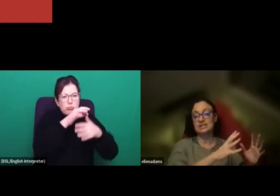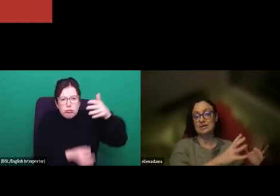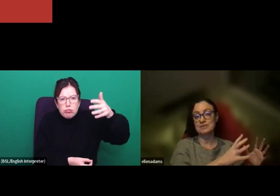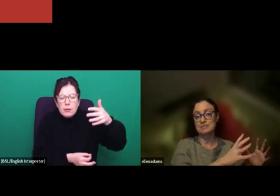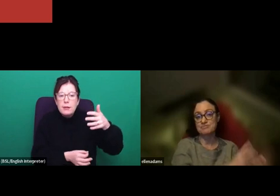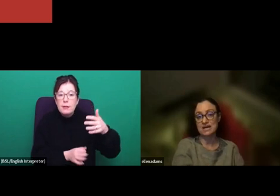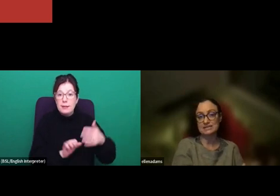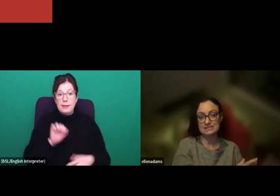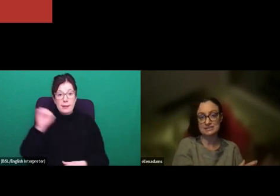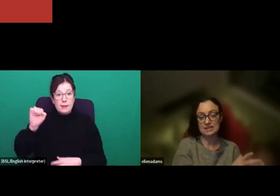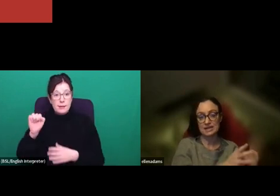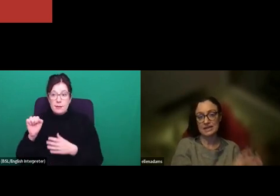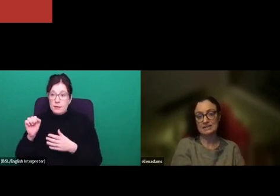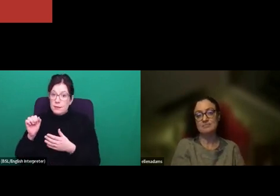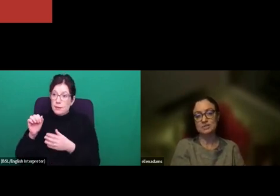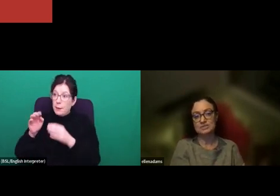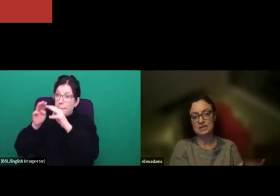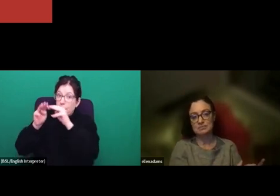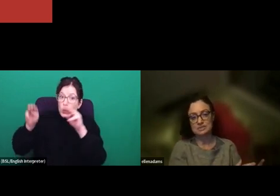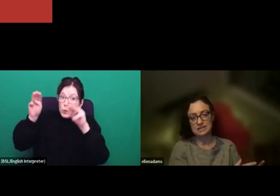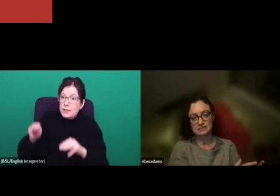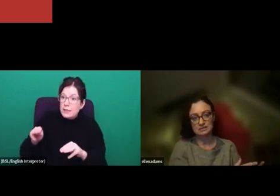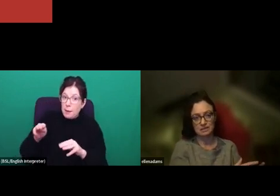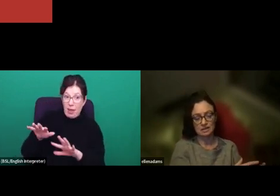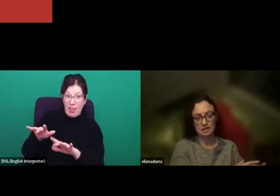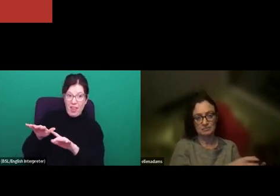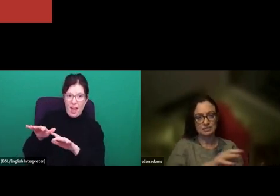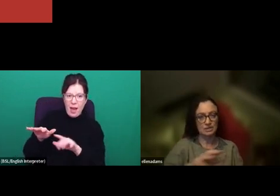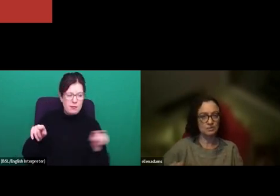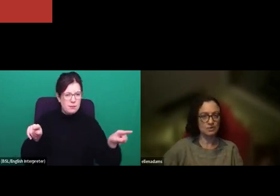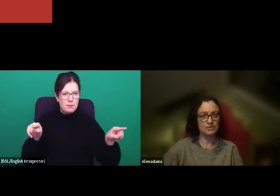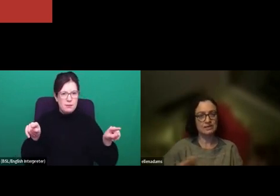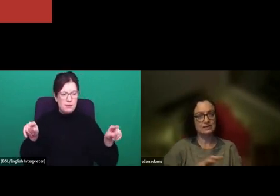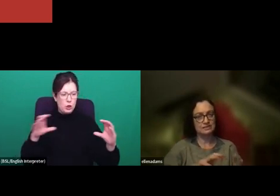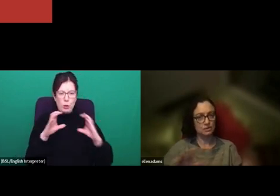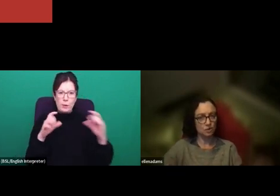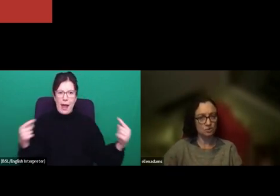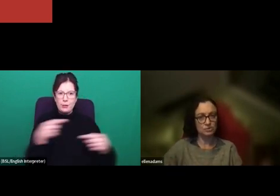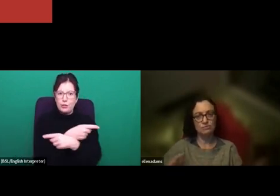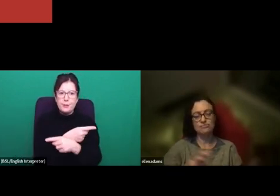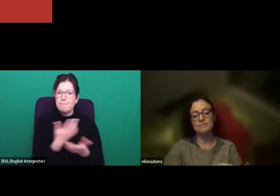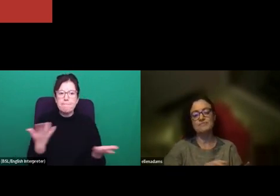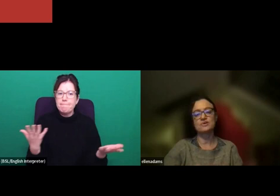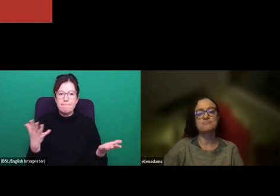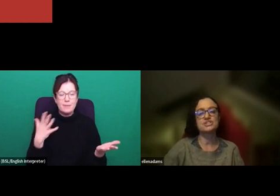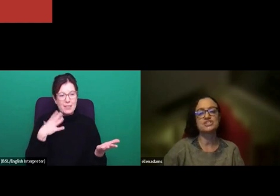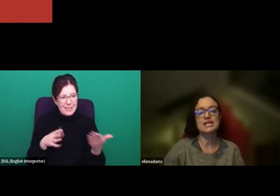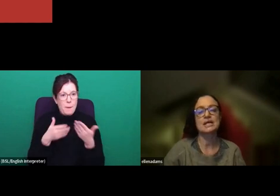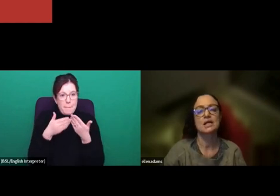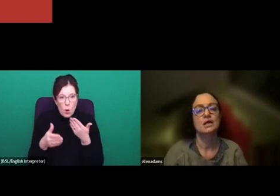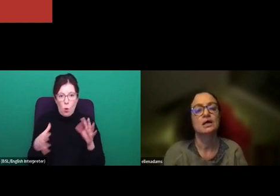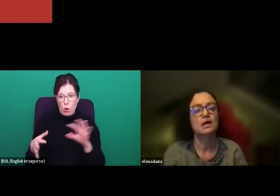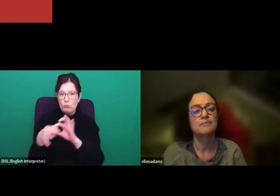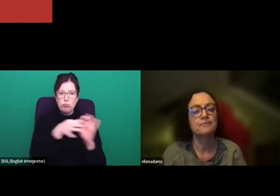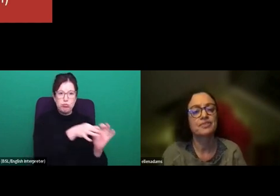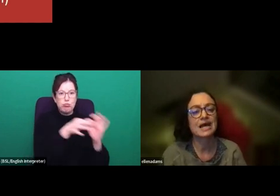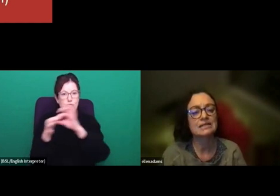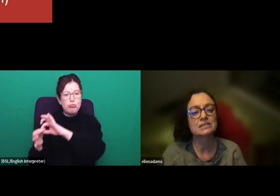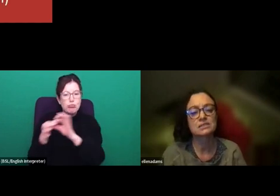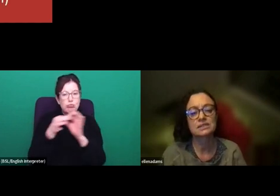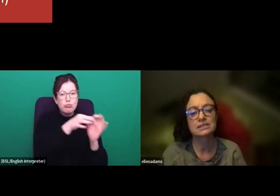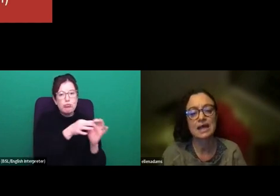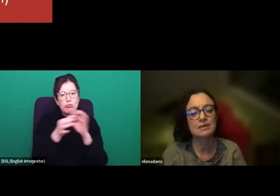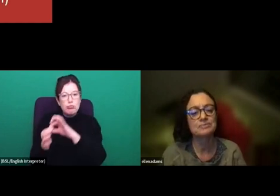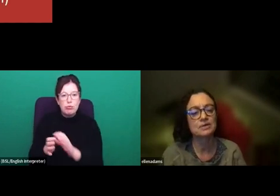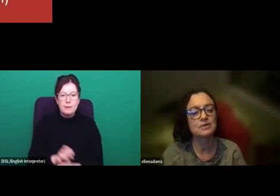what's actually happening in practice in the museum sector. So I think there's a lot of room for bridging